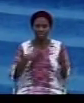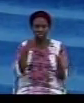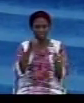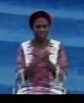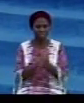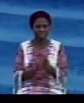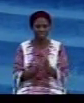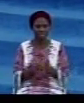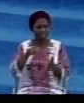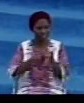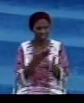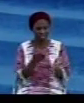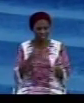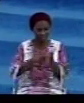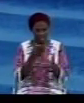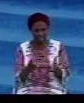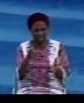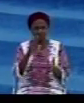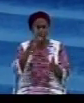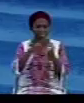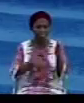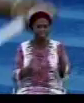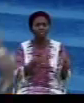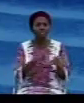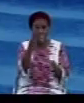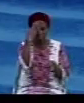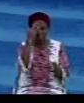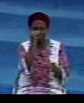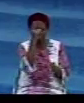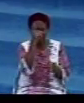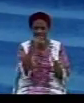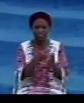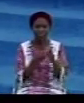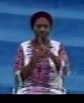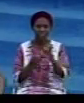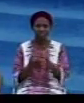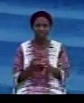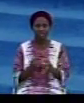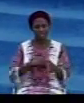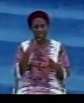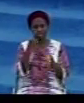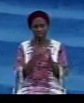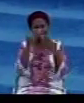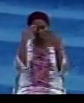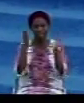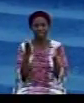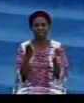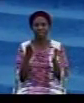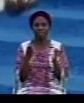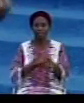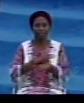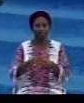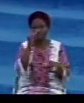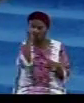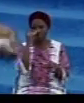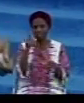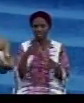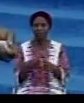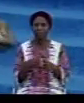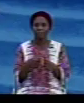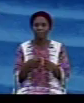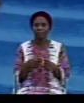me wọ́n ní mi ọmọ tó mọ tí mò ń ka mọ kankan kan tí mo rí ni ah torí jọ́ kejì mo jí mo sọ fún bọ́ra mi wọ́n láwọn ti sọ fún mi pé kò sagbara